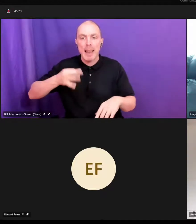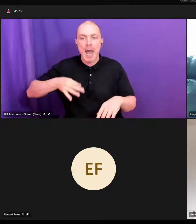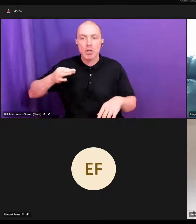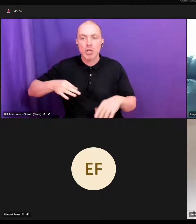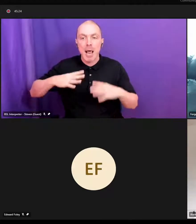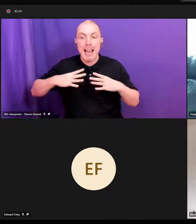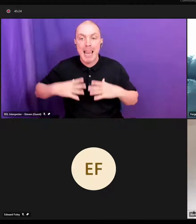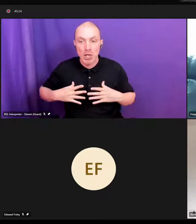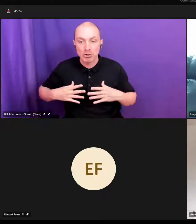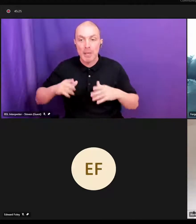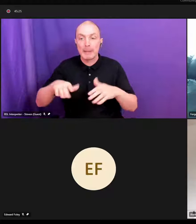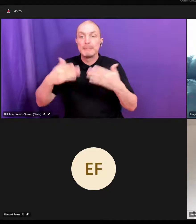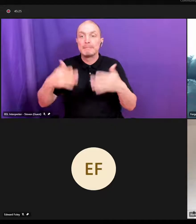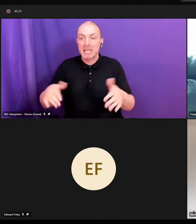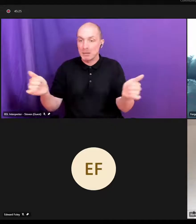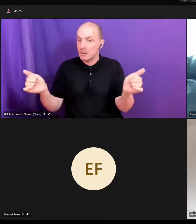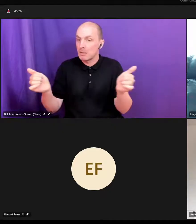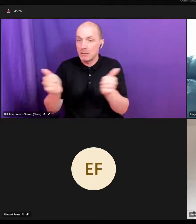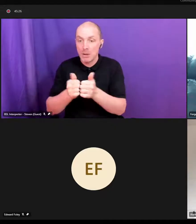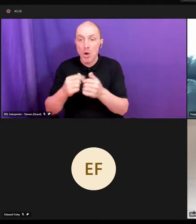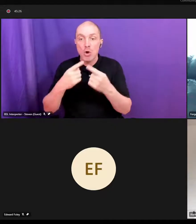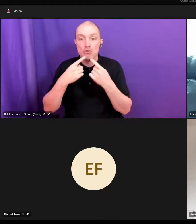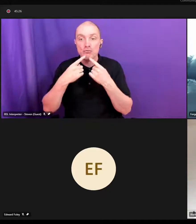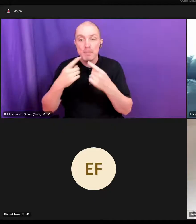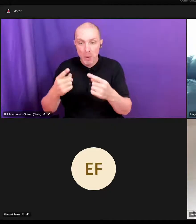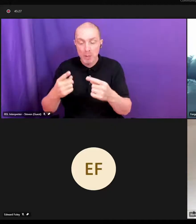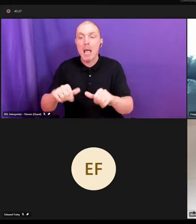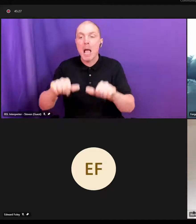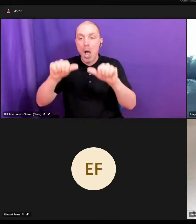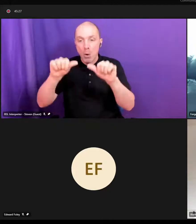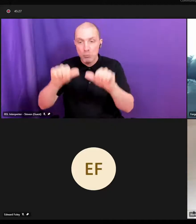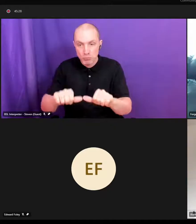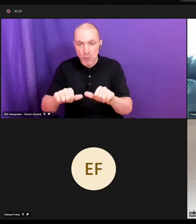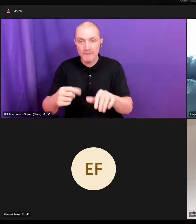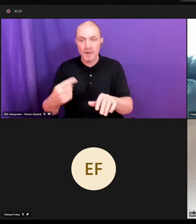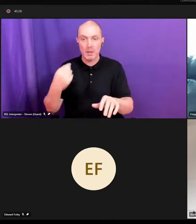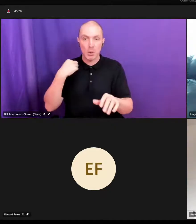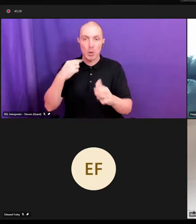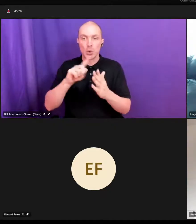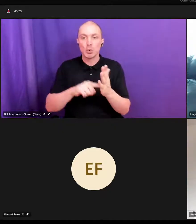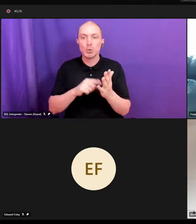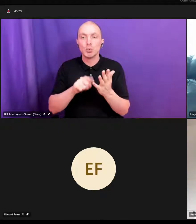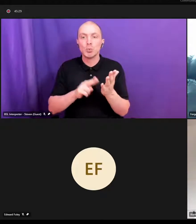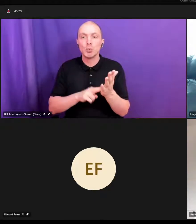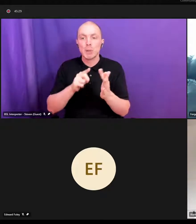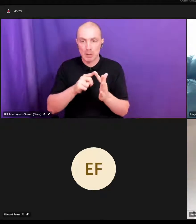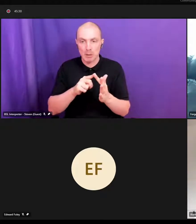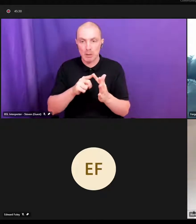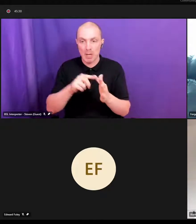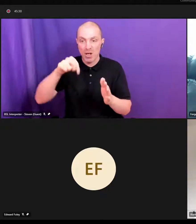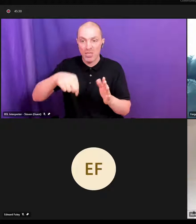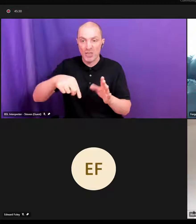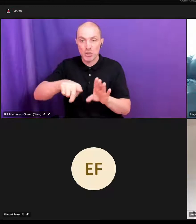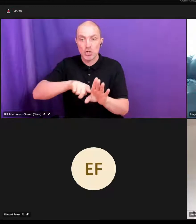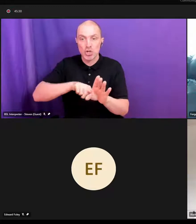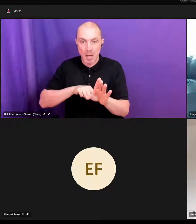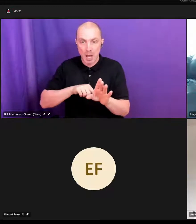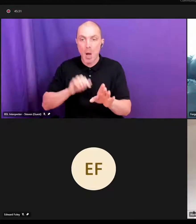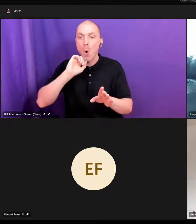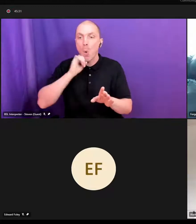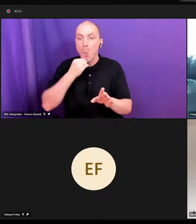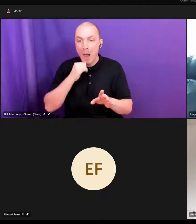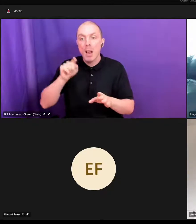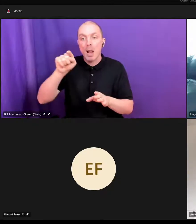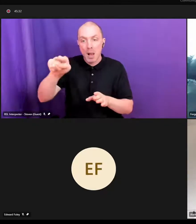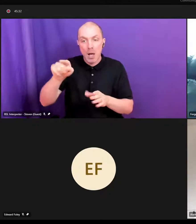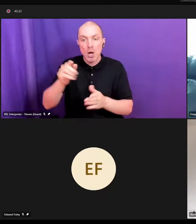approved by the full council back in June earlier this year, which will then give a basis for the Trust to